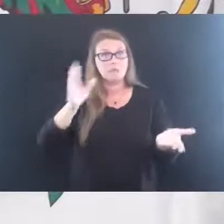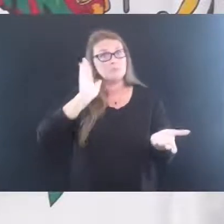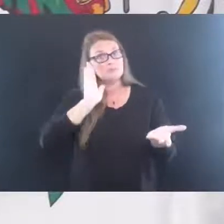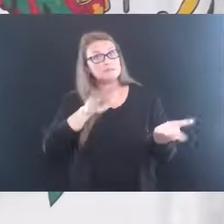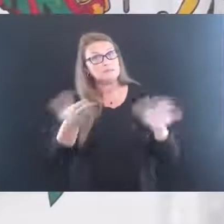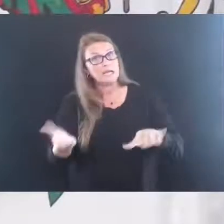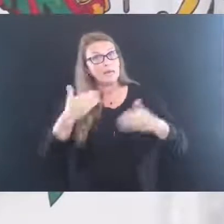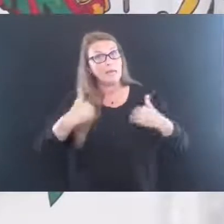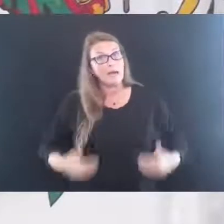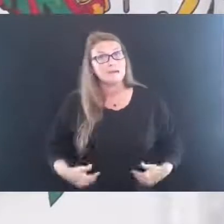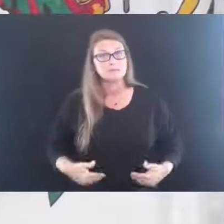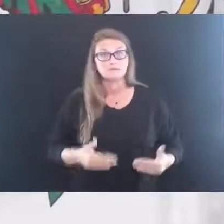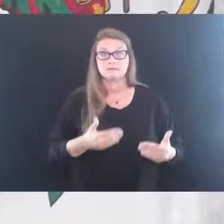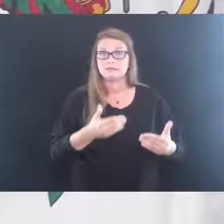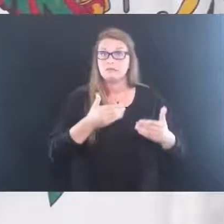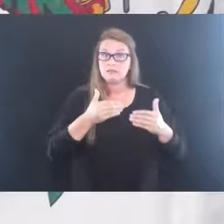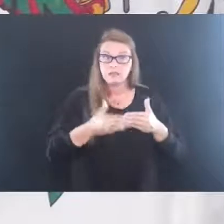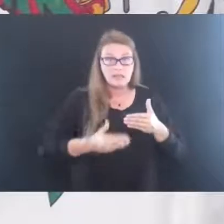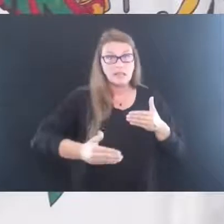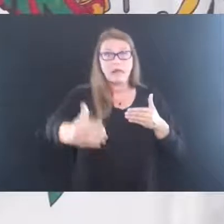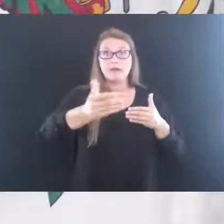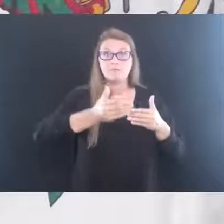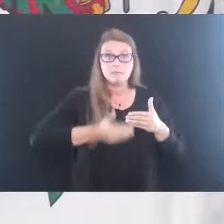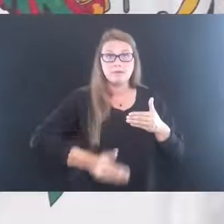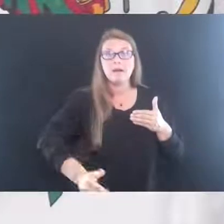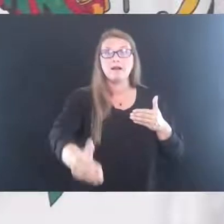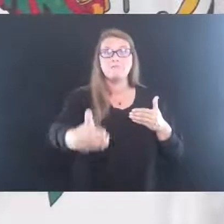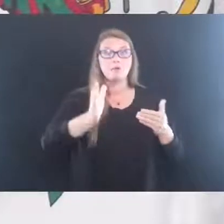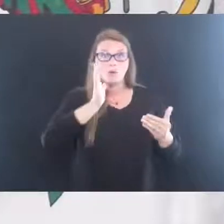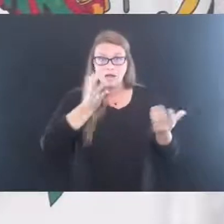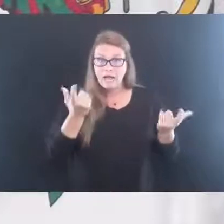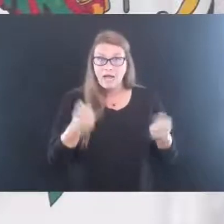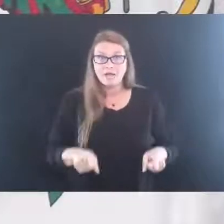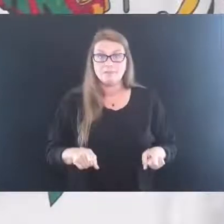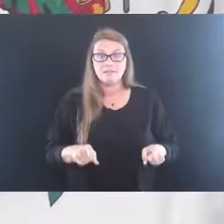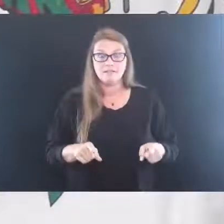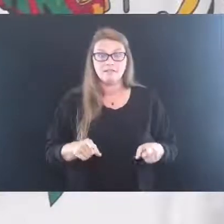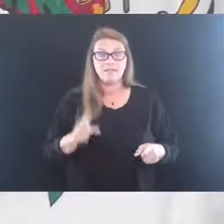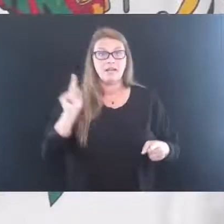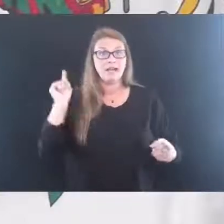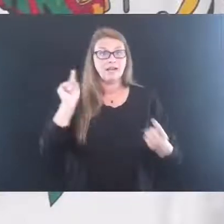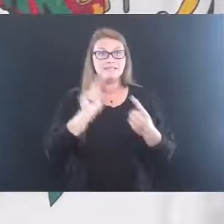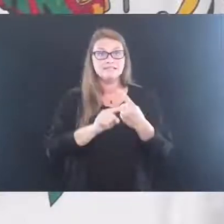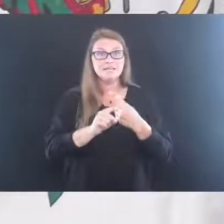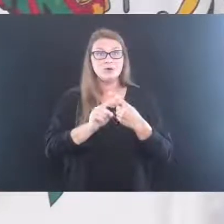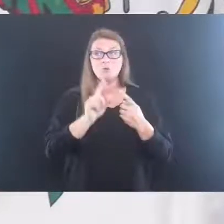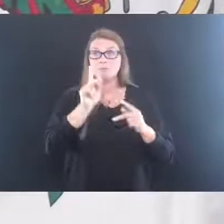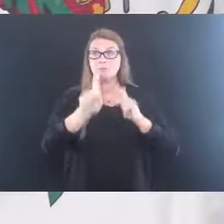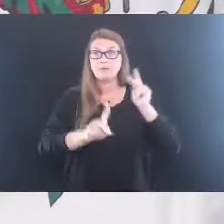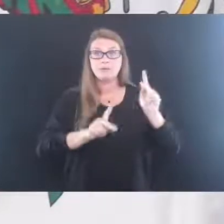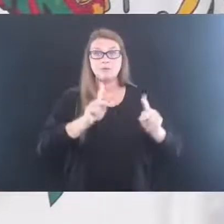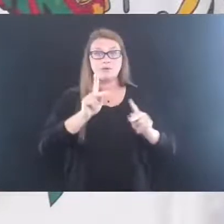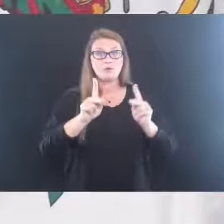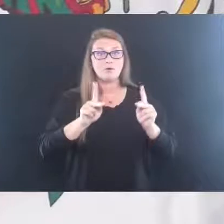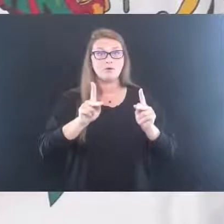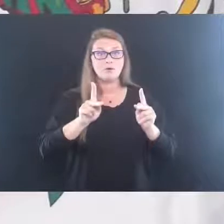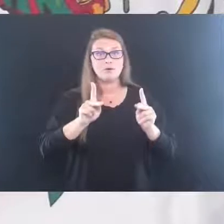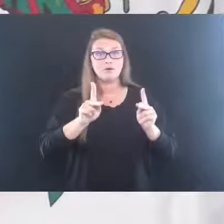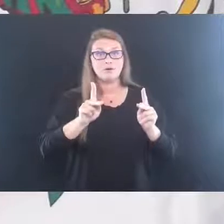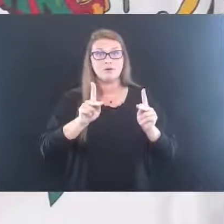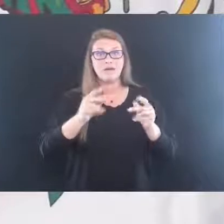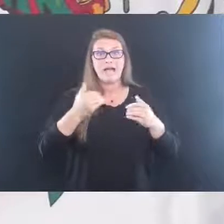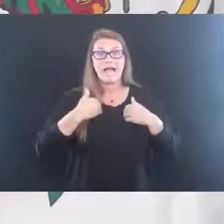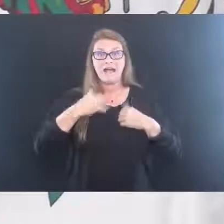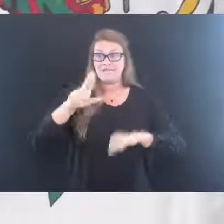them up until we absolutely either reach a situation to where we do have